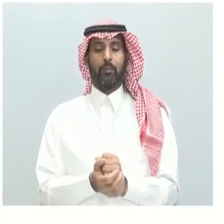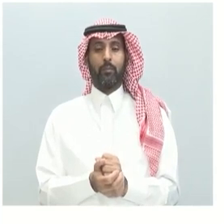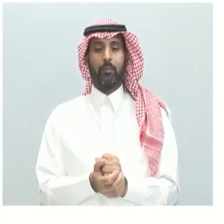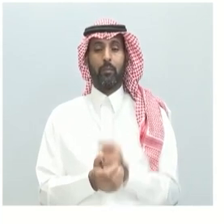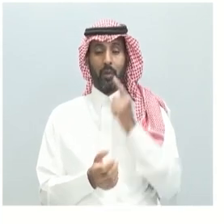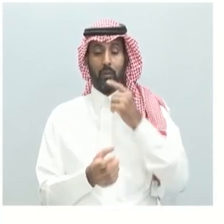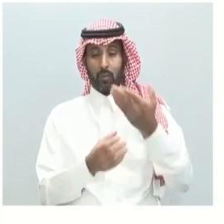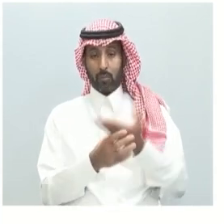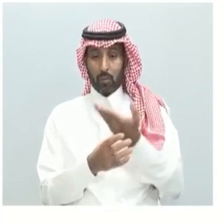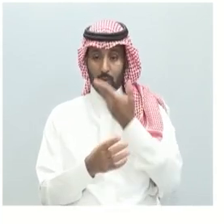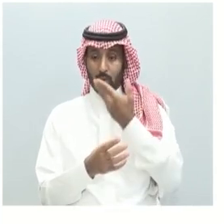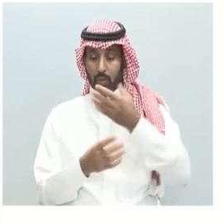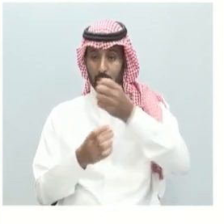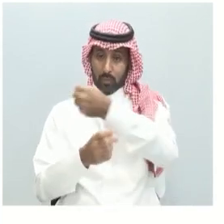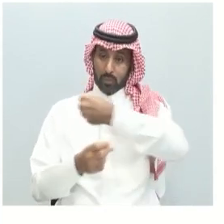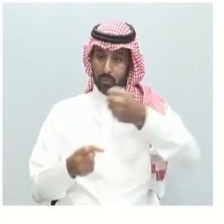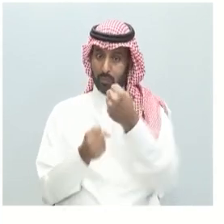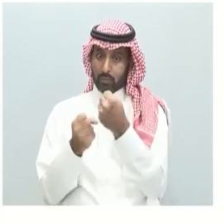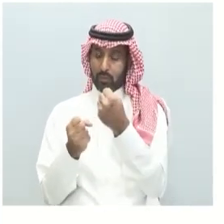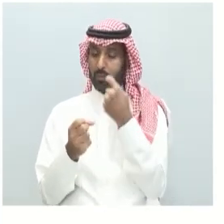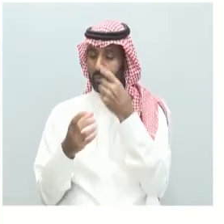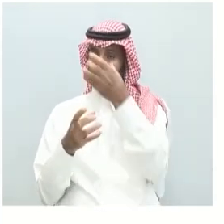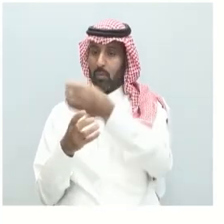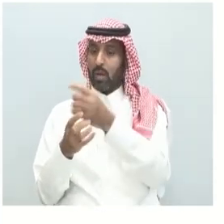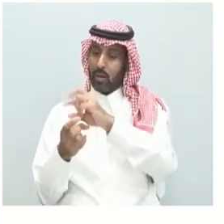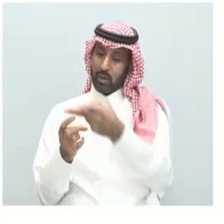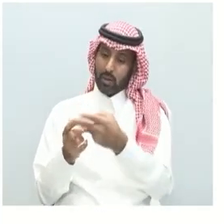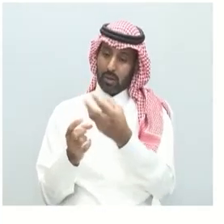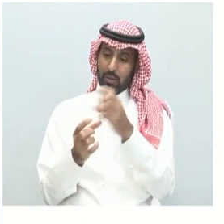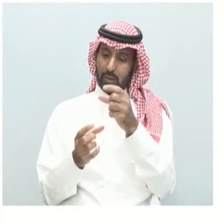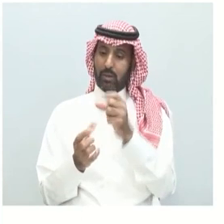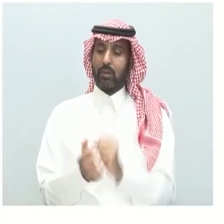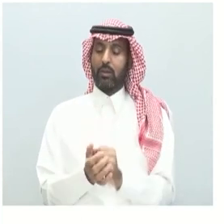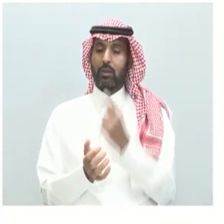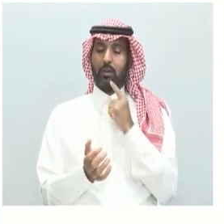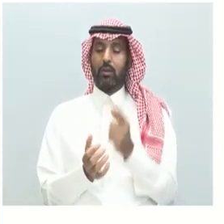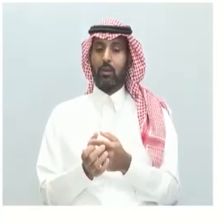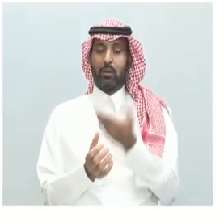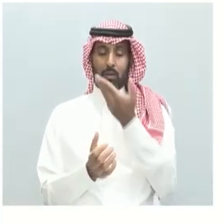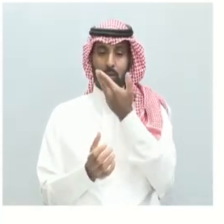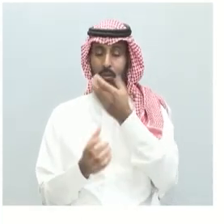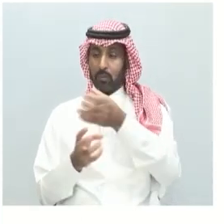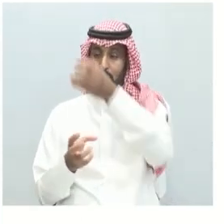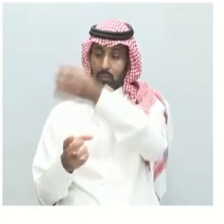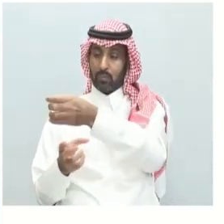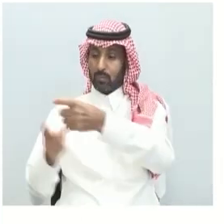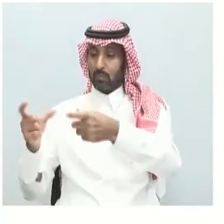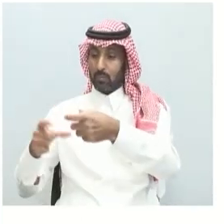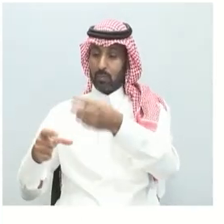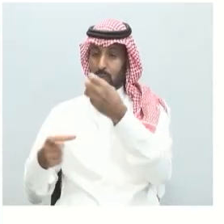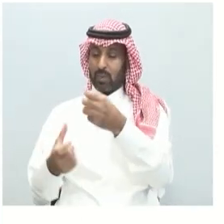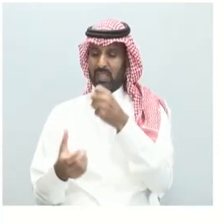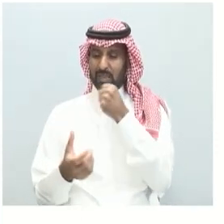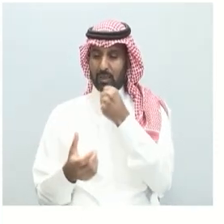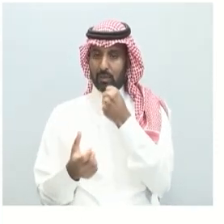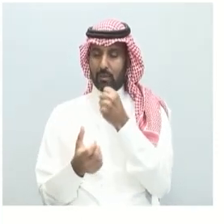put water in the freezer, it becomes ice. If you put water in the freezer, it becomes